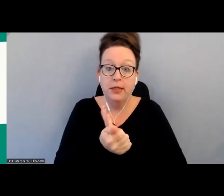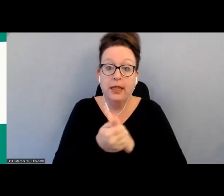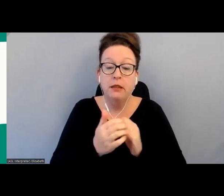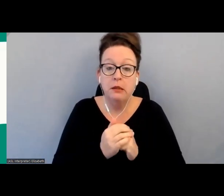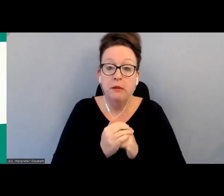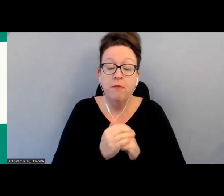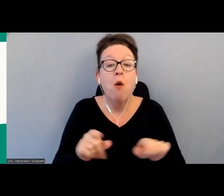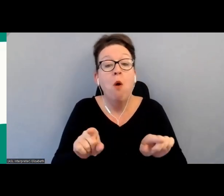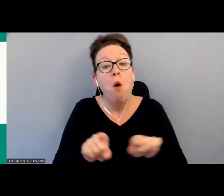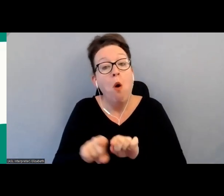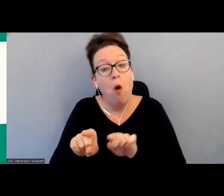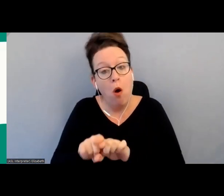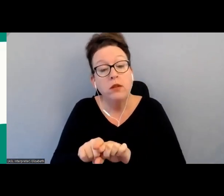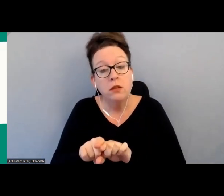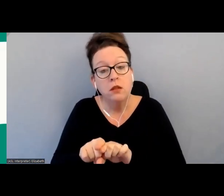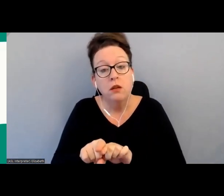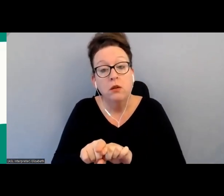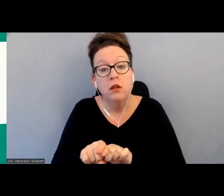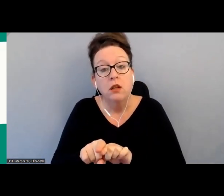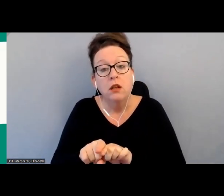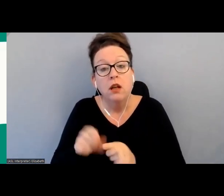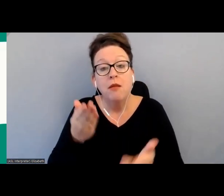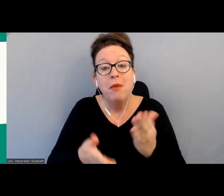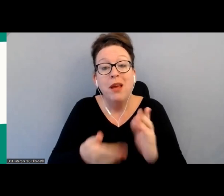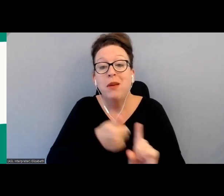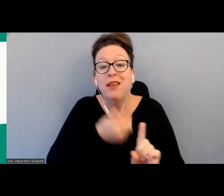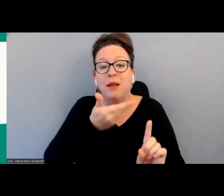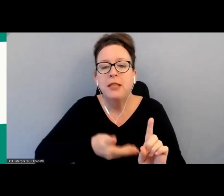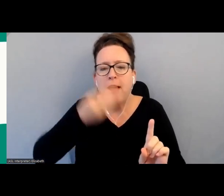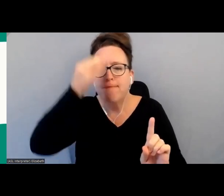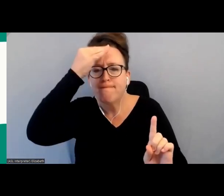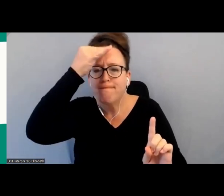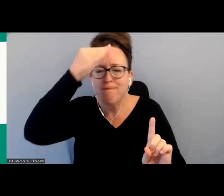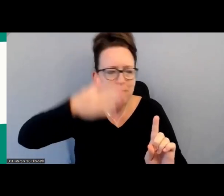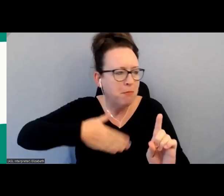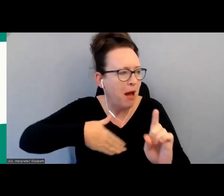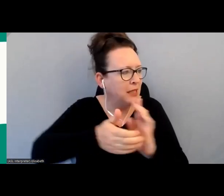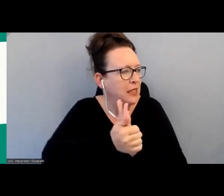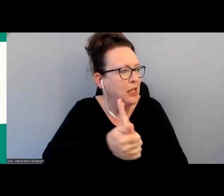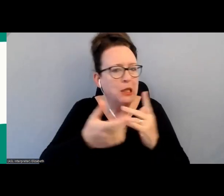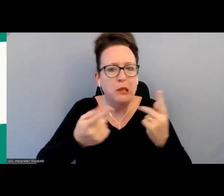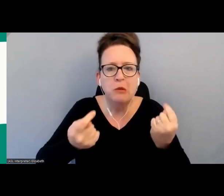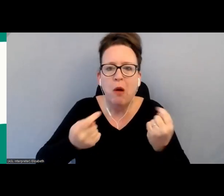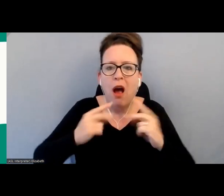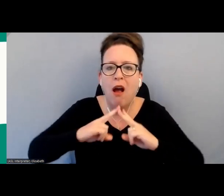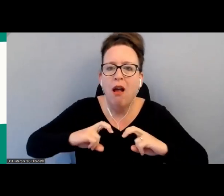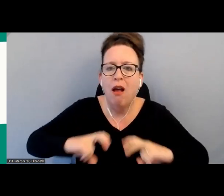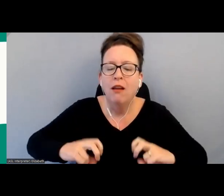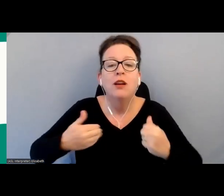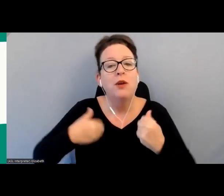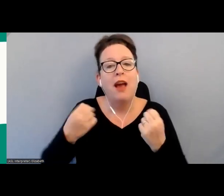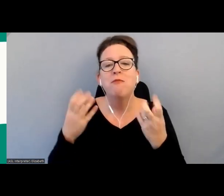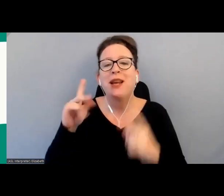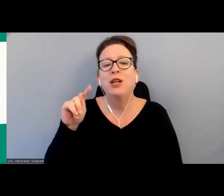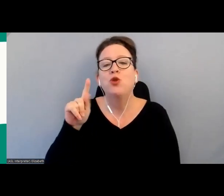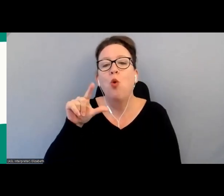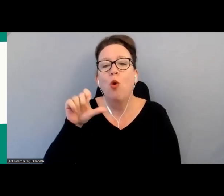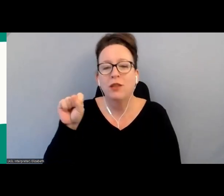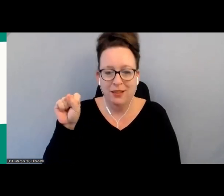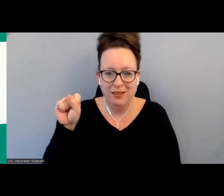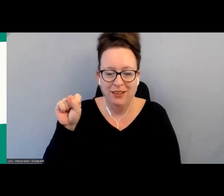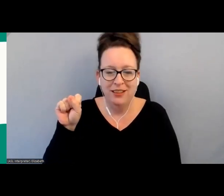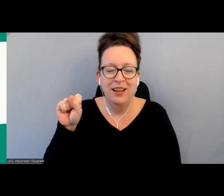may be wondering what they might be good at. So we have a toolkit. We have a number of tools that